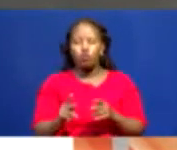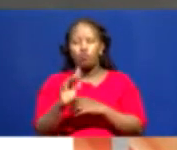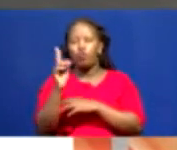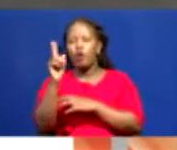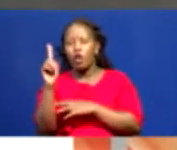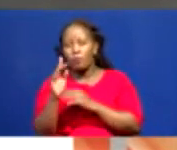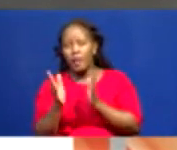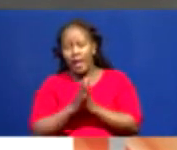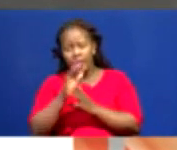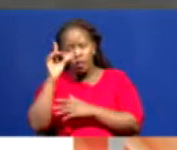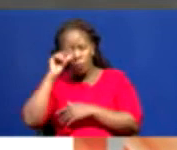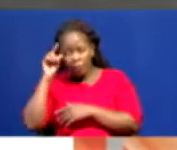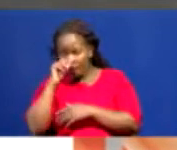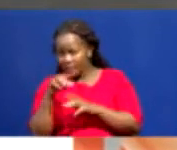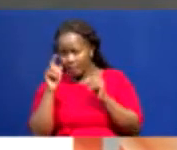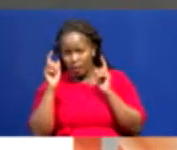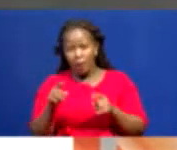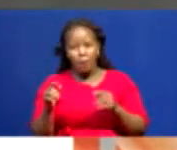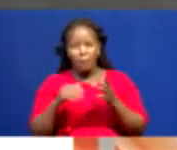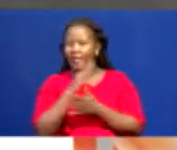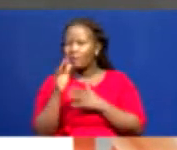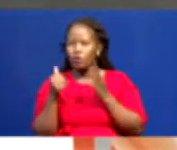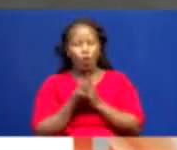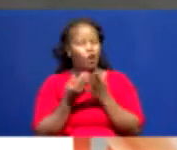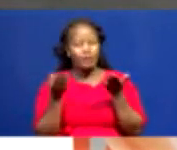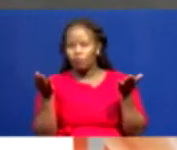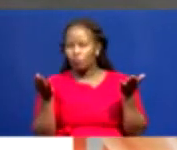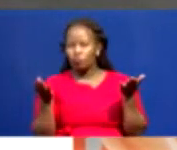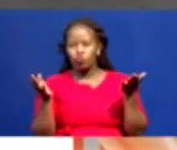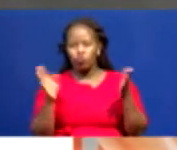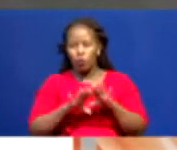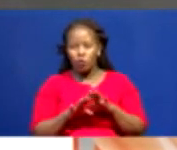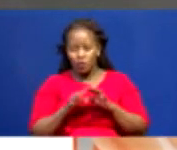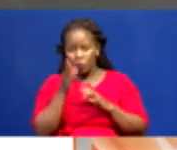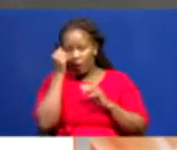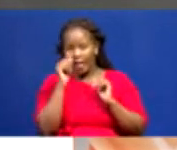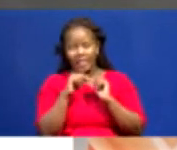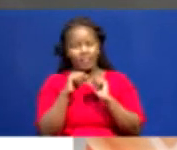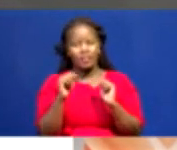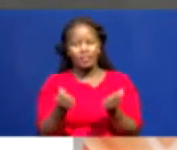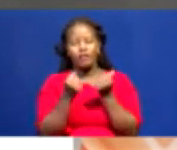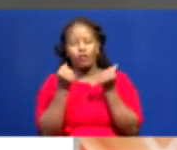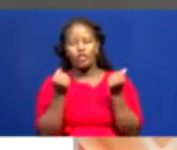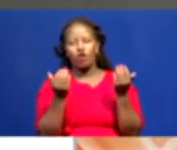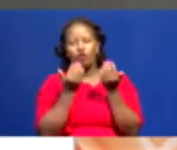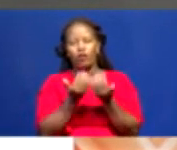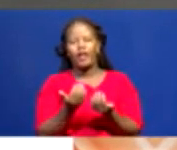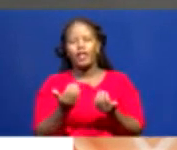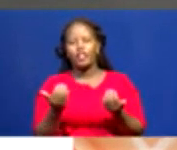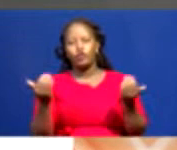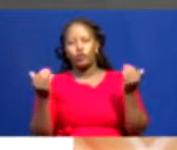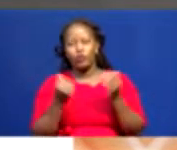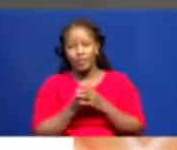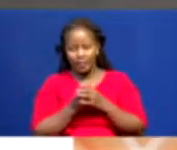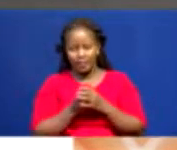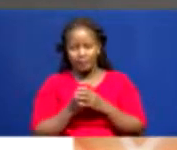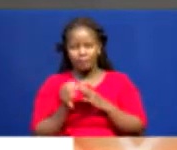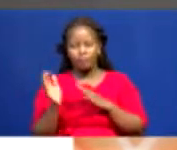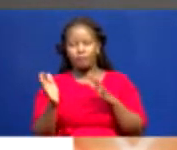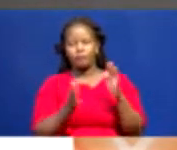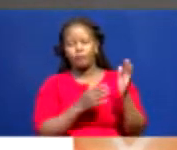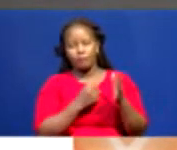Mombasa counties should remain closed for the safety of the children. Now, to other